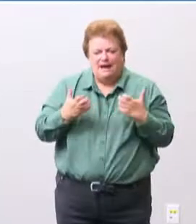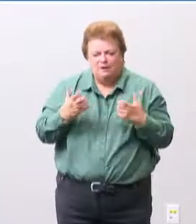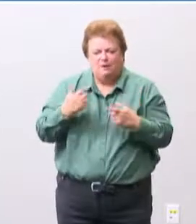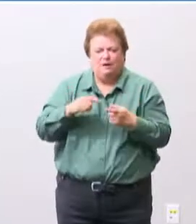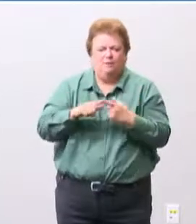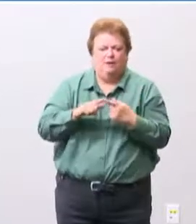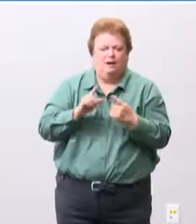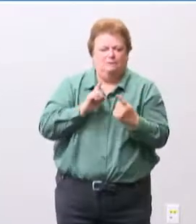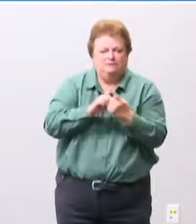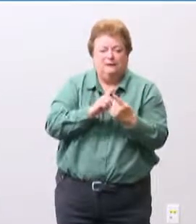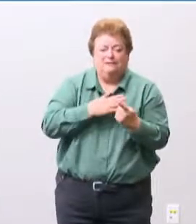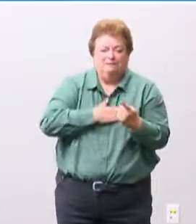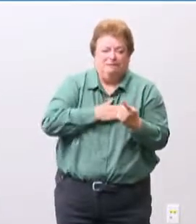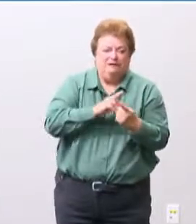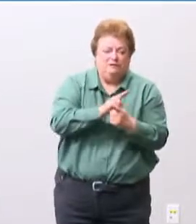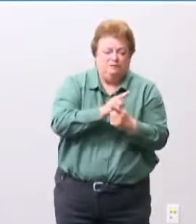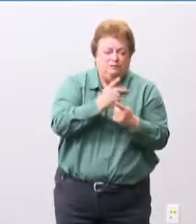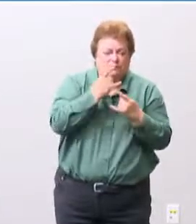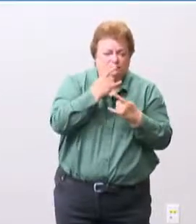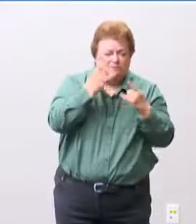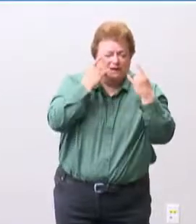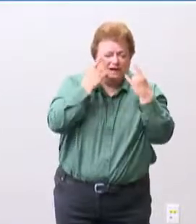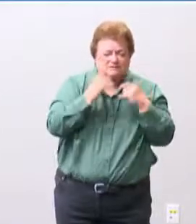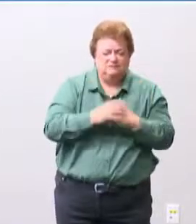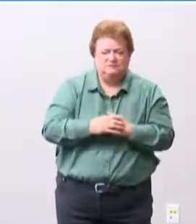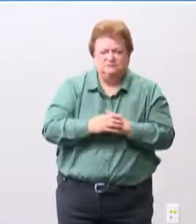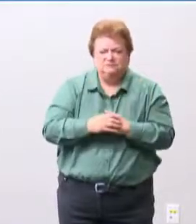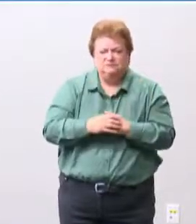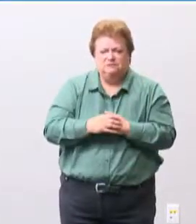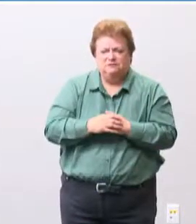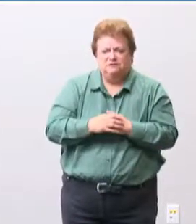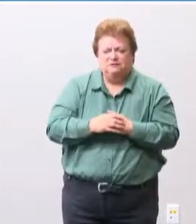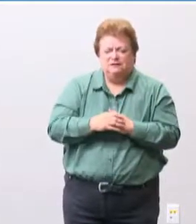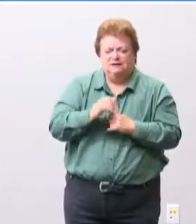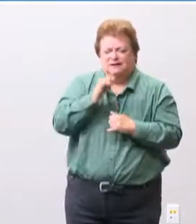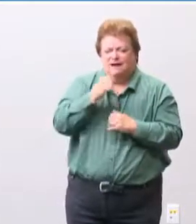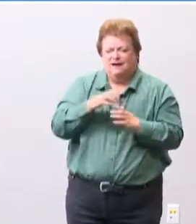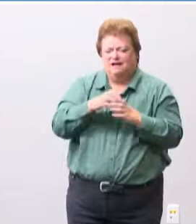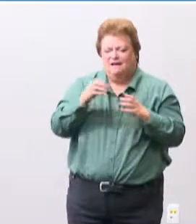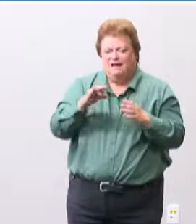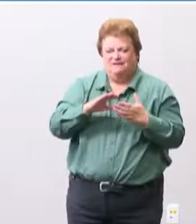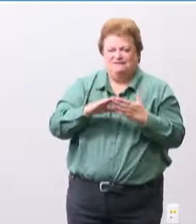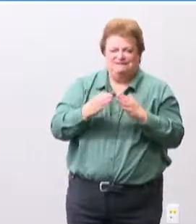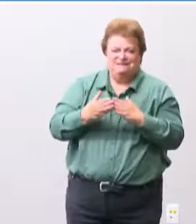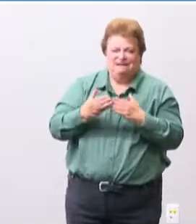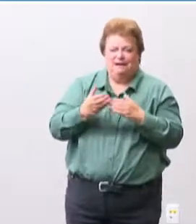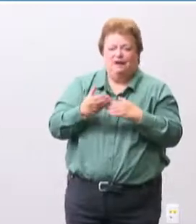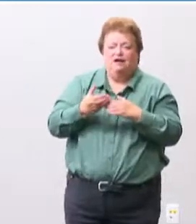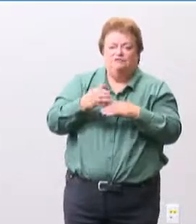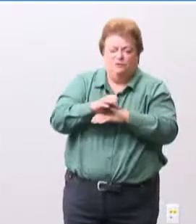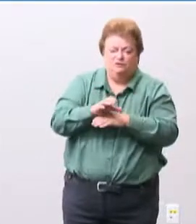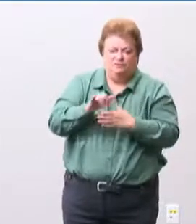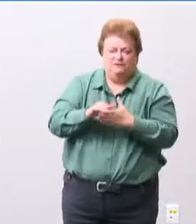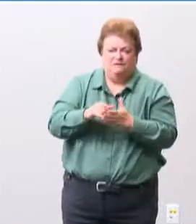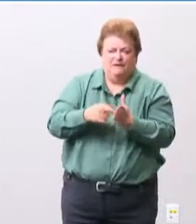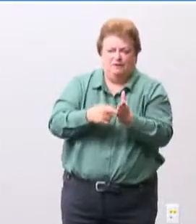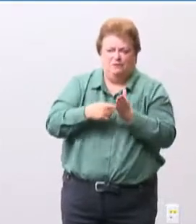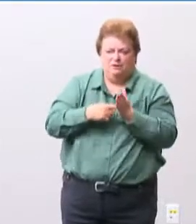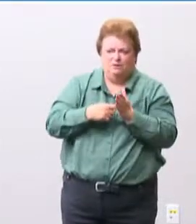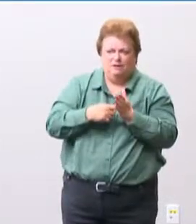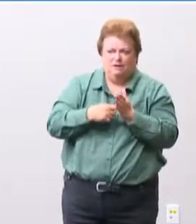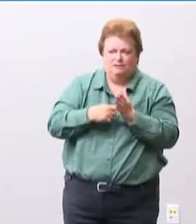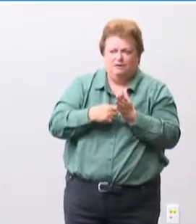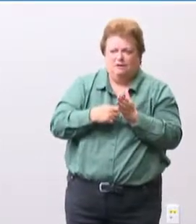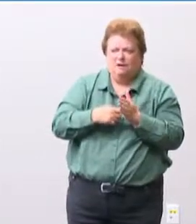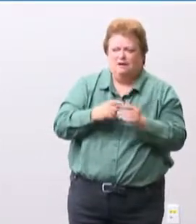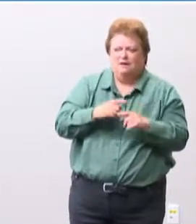on a mask. And I know there's not a whole lot of city enforcement going on because there's sort of a hesitancy to get the police